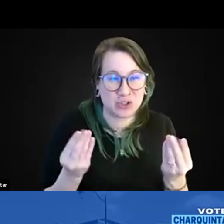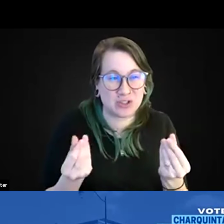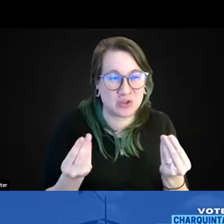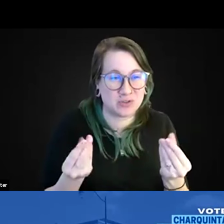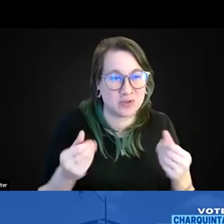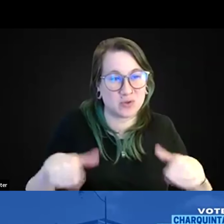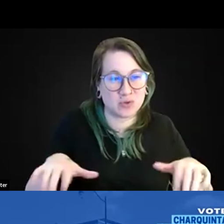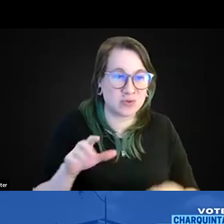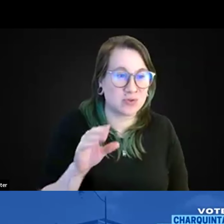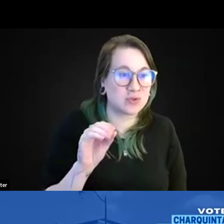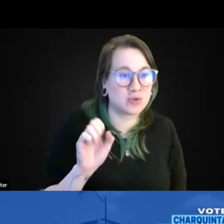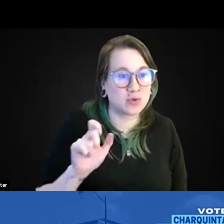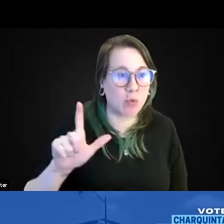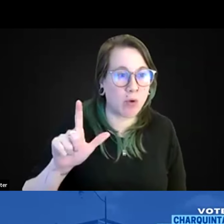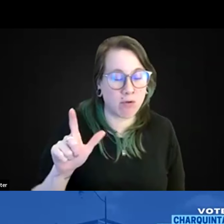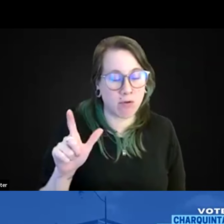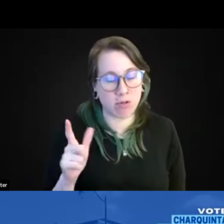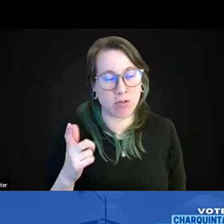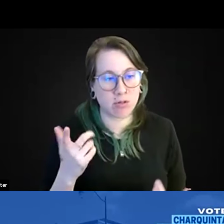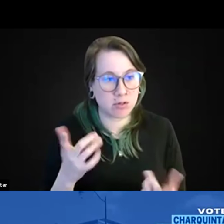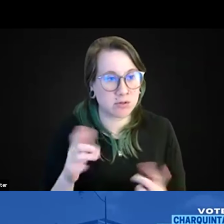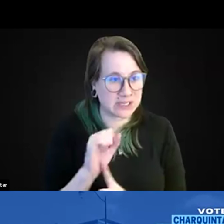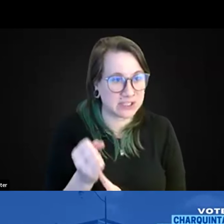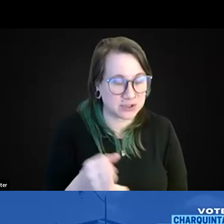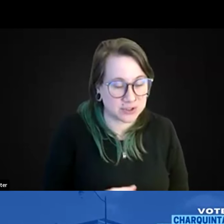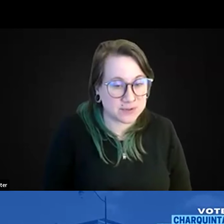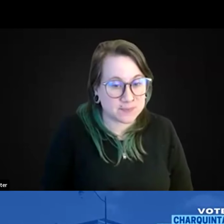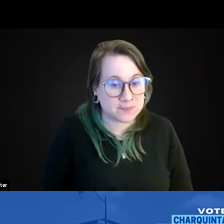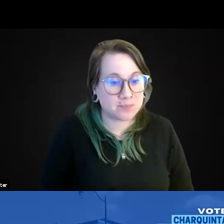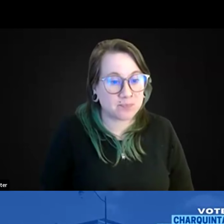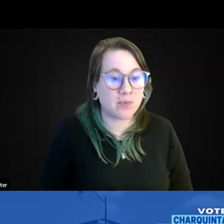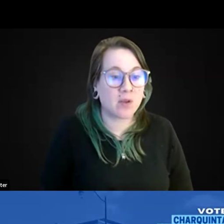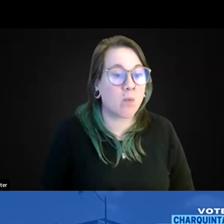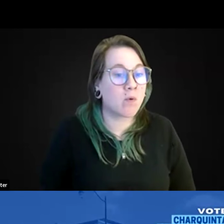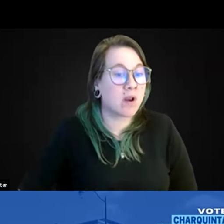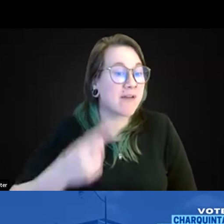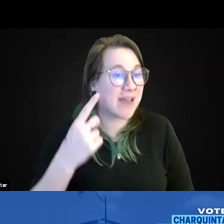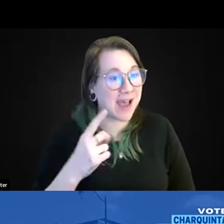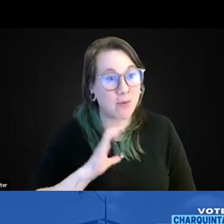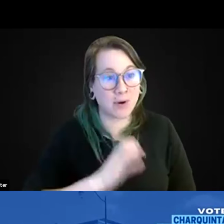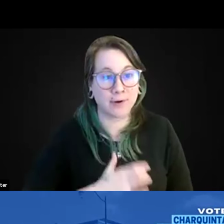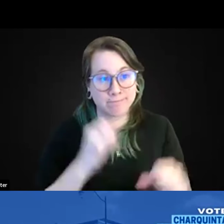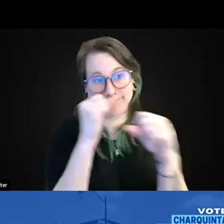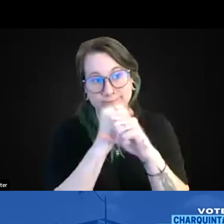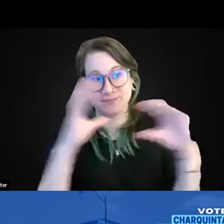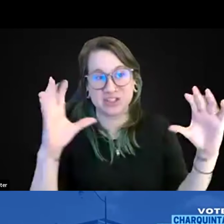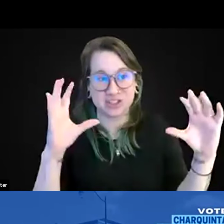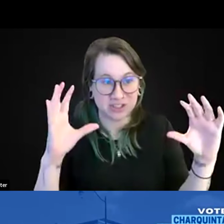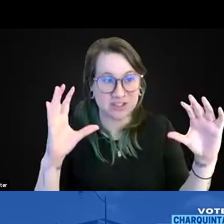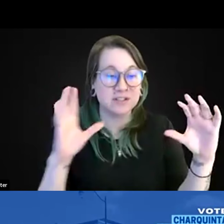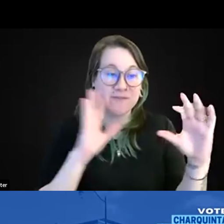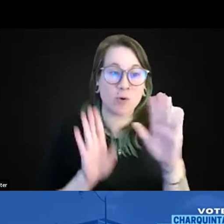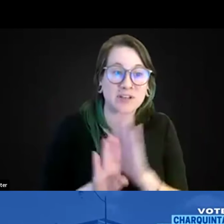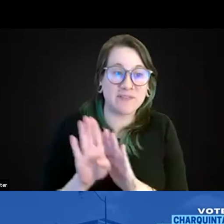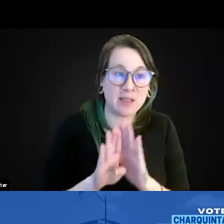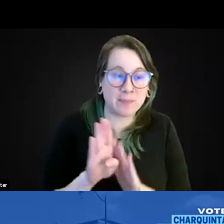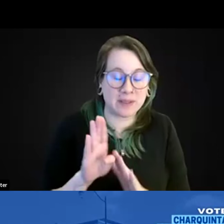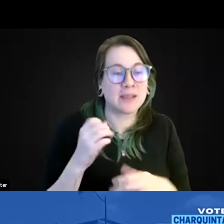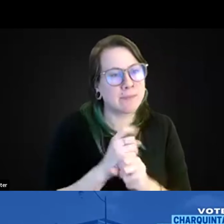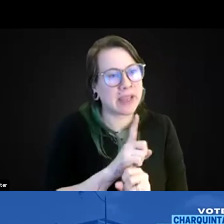conditions and all of that. One of our visions for the redevelopment of RFK is to make sure that it is